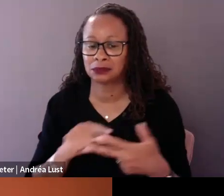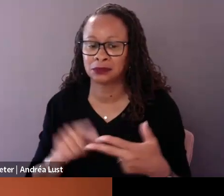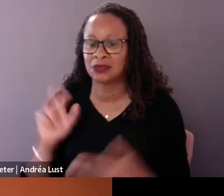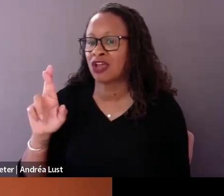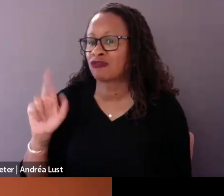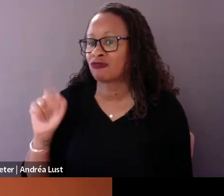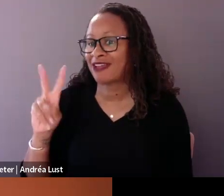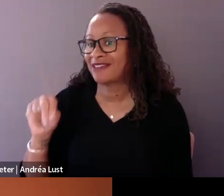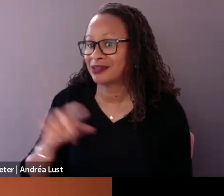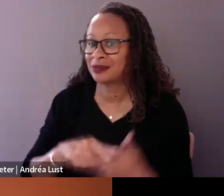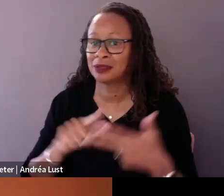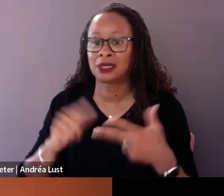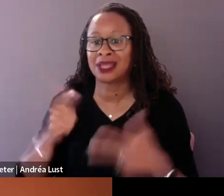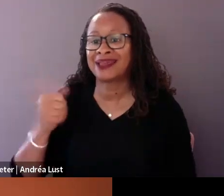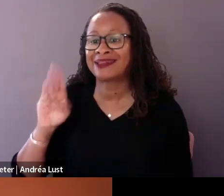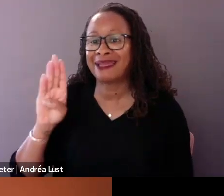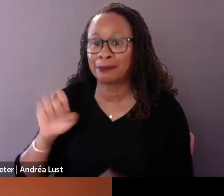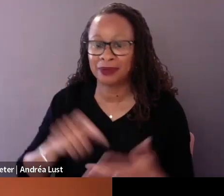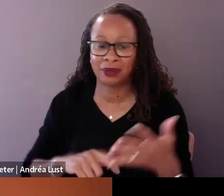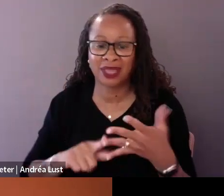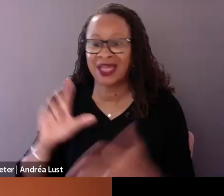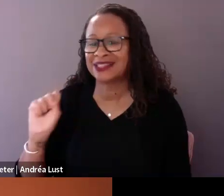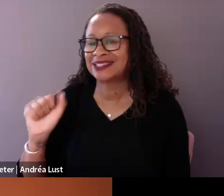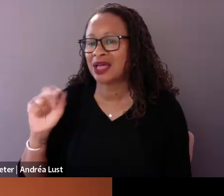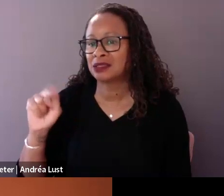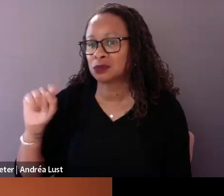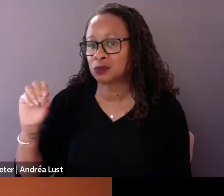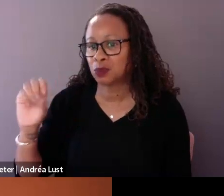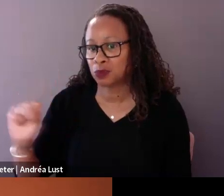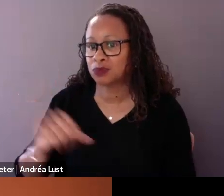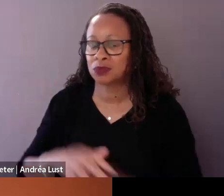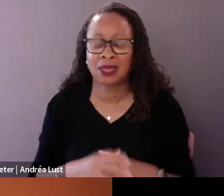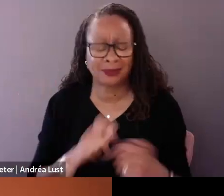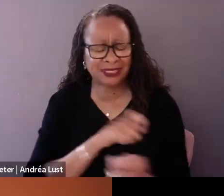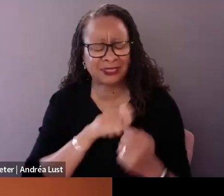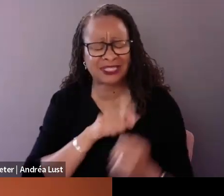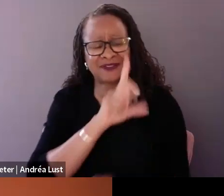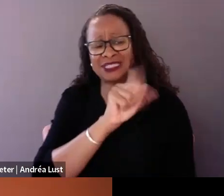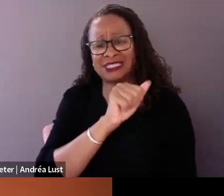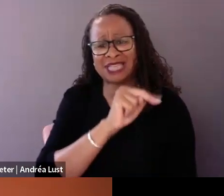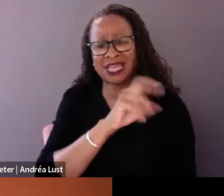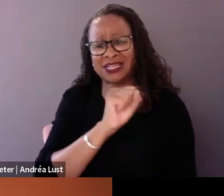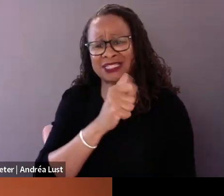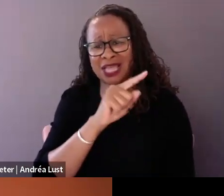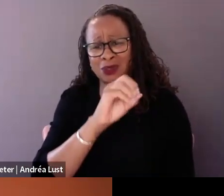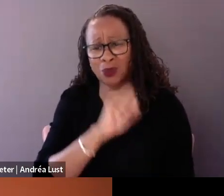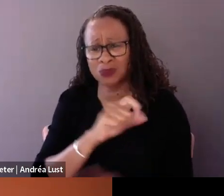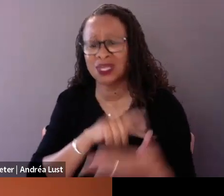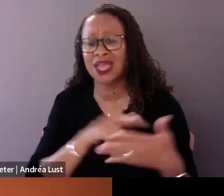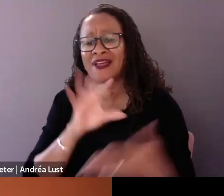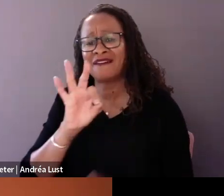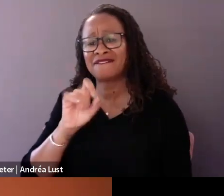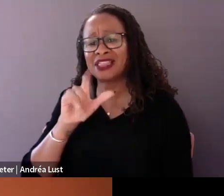Raven and Gabe and Santos, but particularly Dan and Santos and Felicia, others who were really